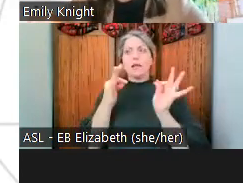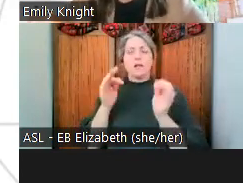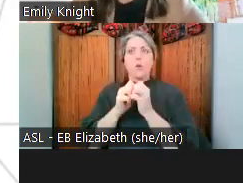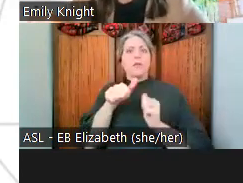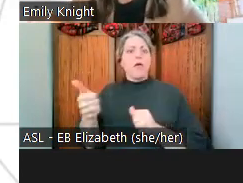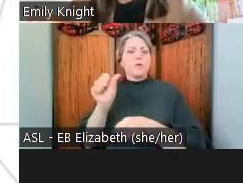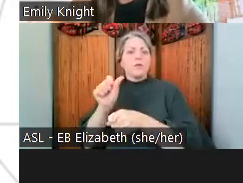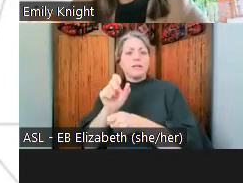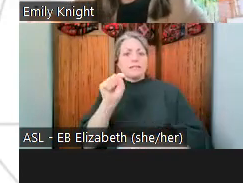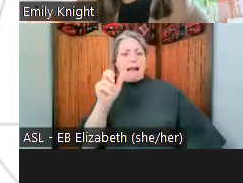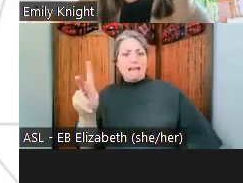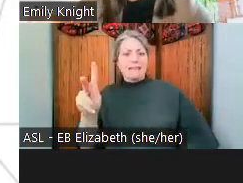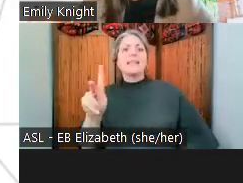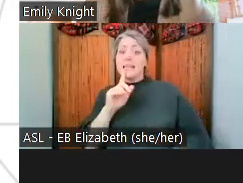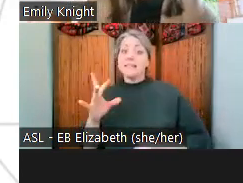autism.